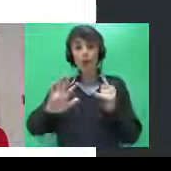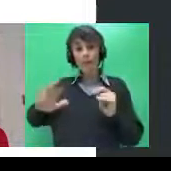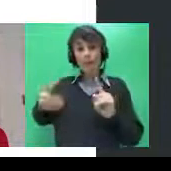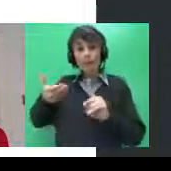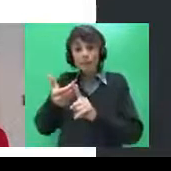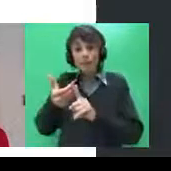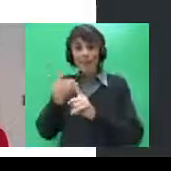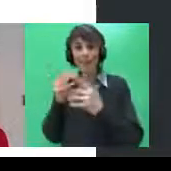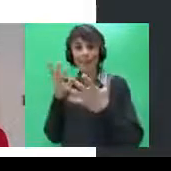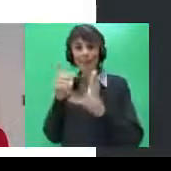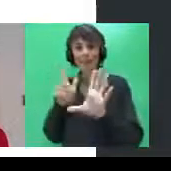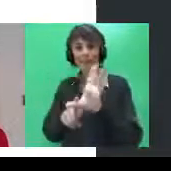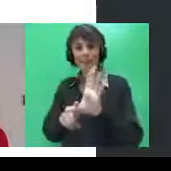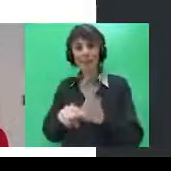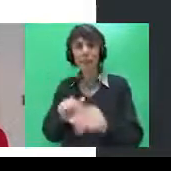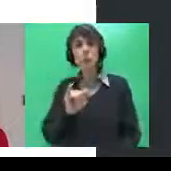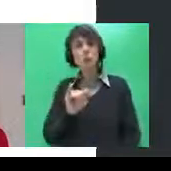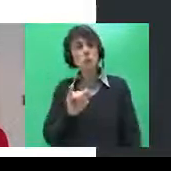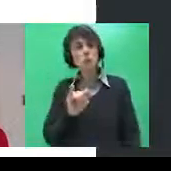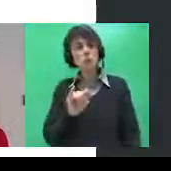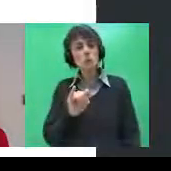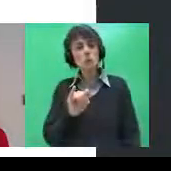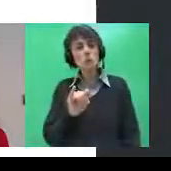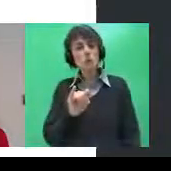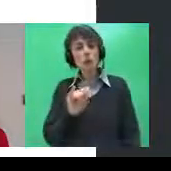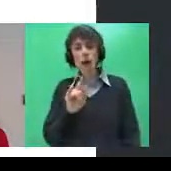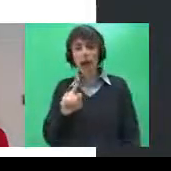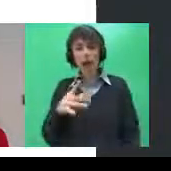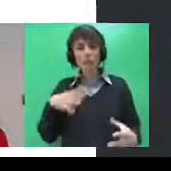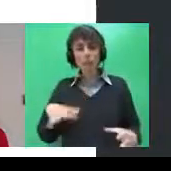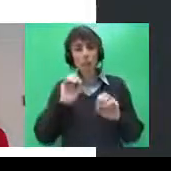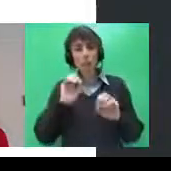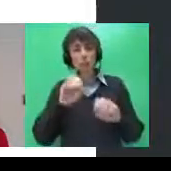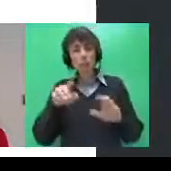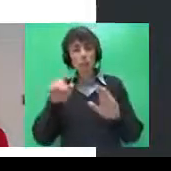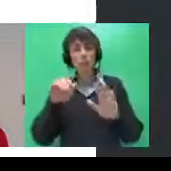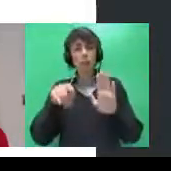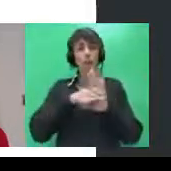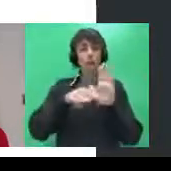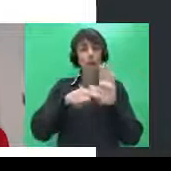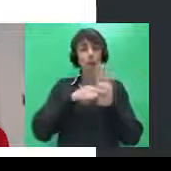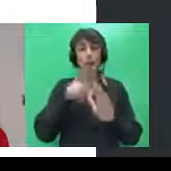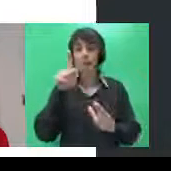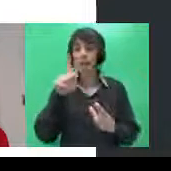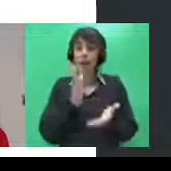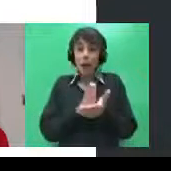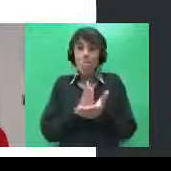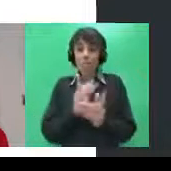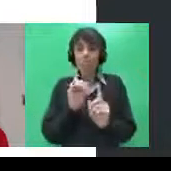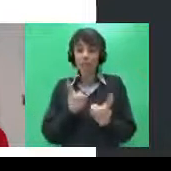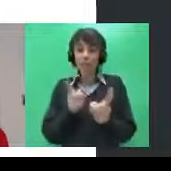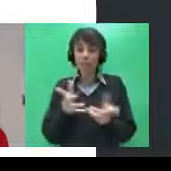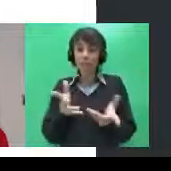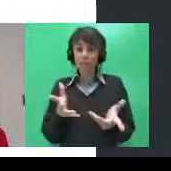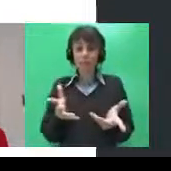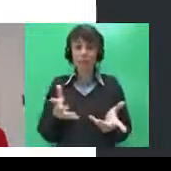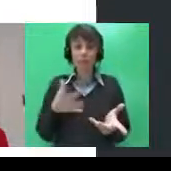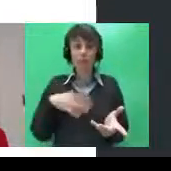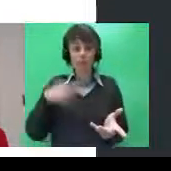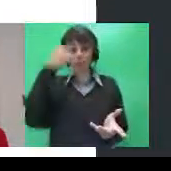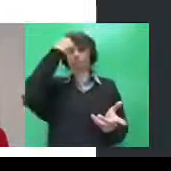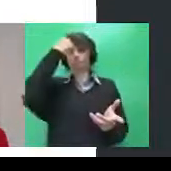grim stats, but it's the reality of the world we're in at the moment. And when we look at healthy life expectancy in London, and of course,